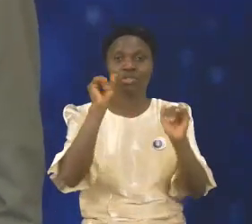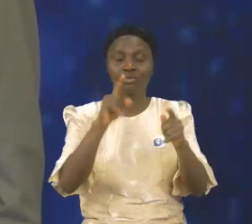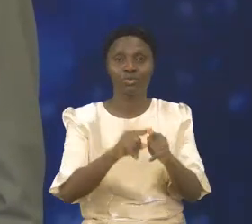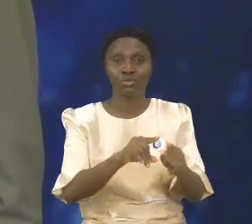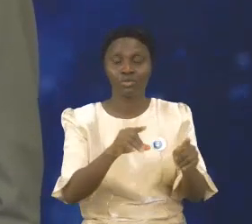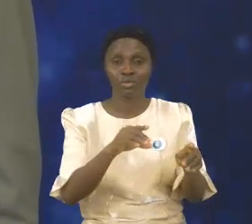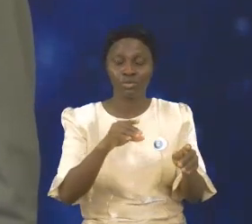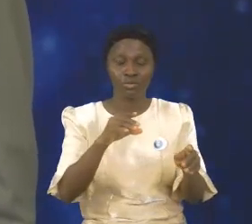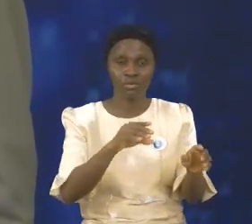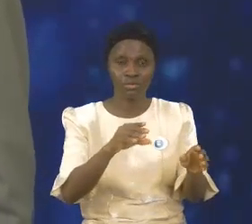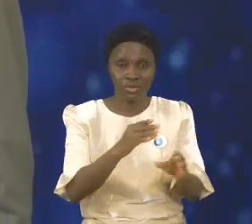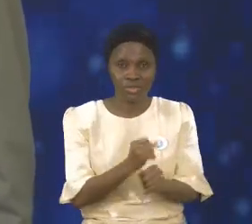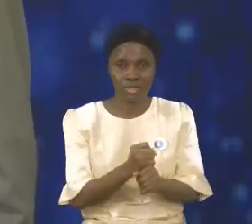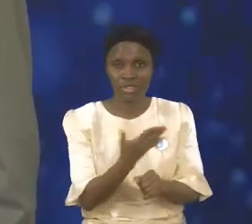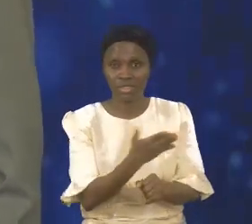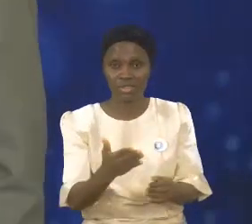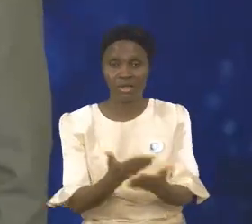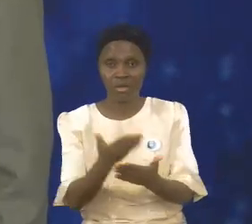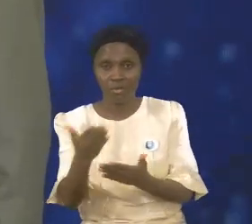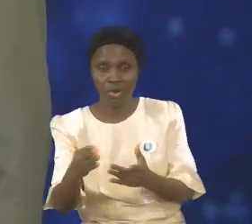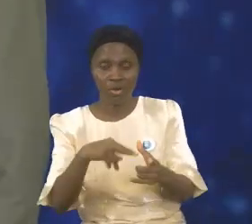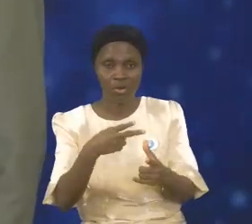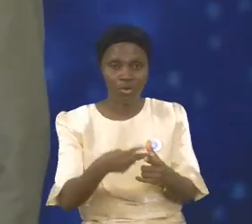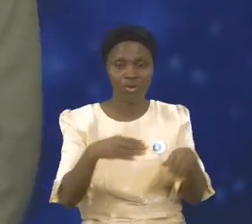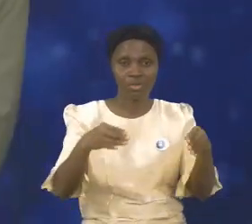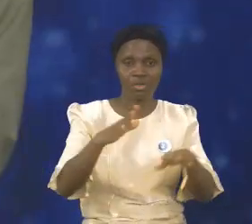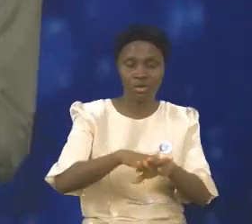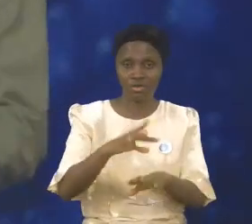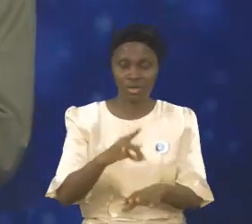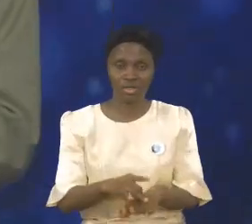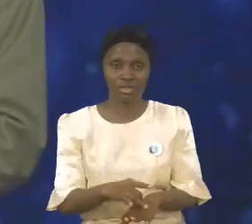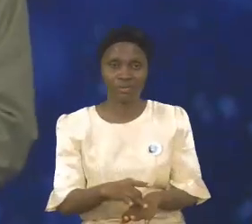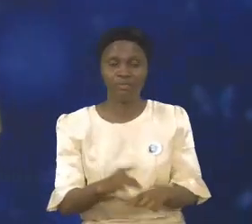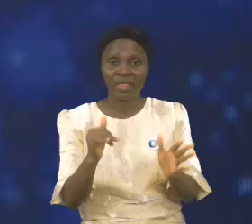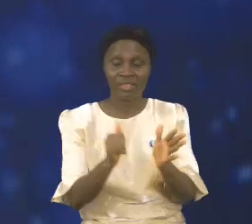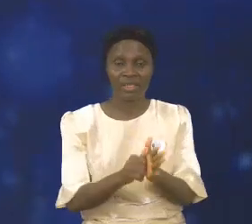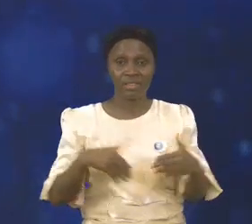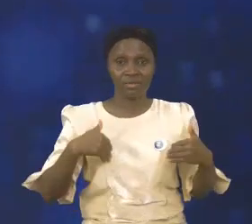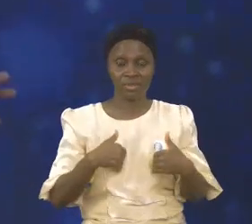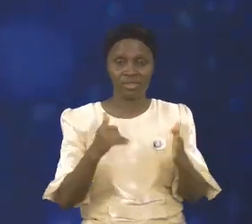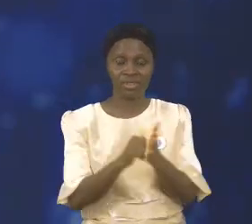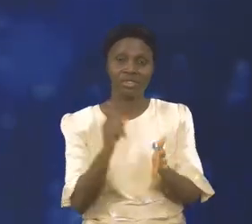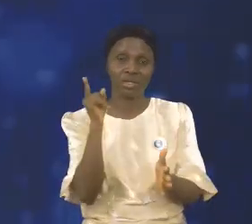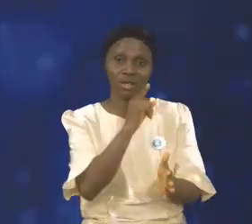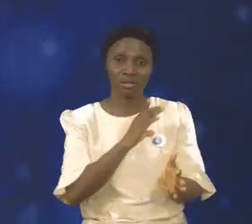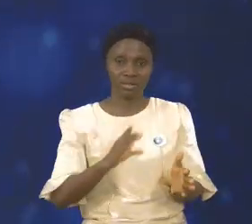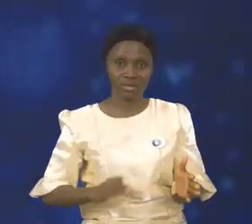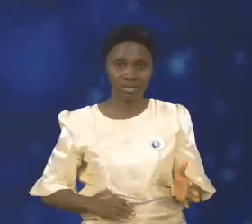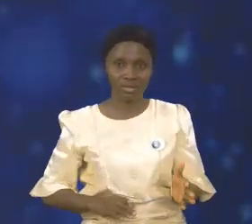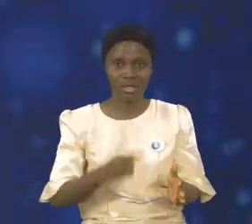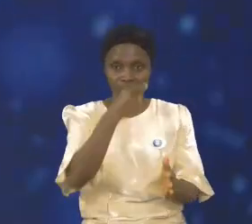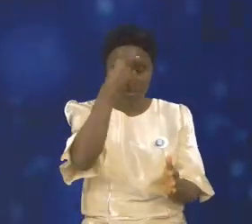the name and the number of that beast, of that Antichrist, because he'll